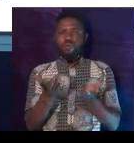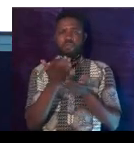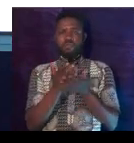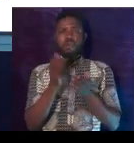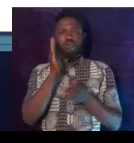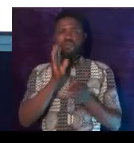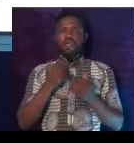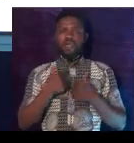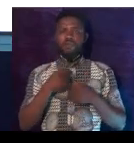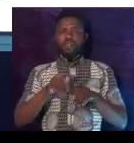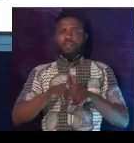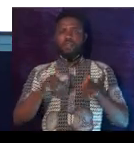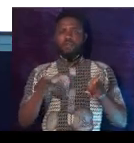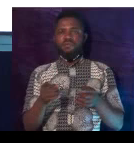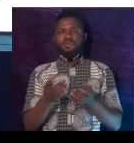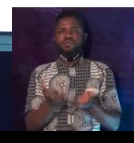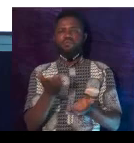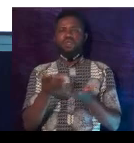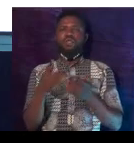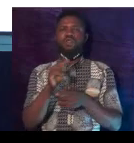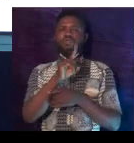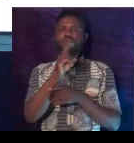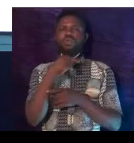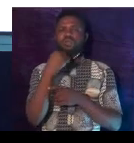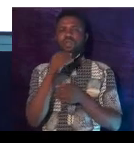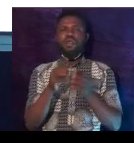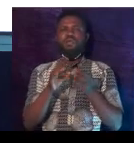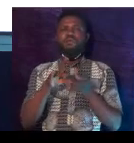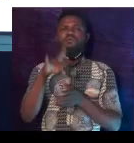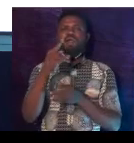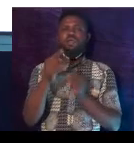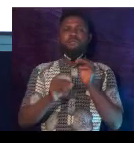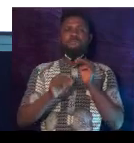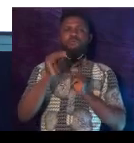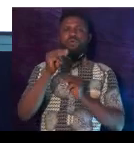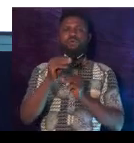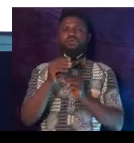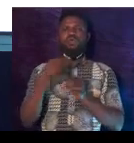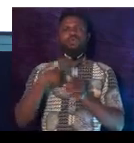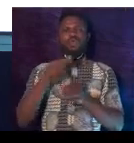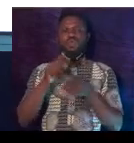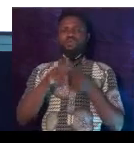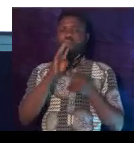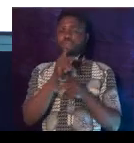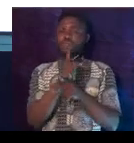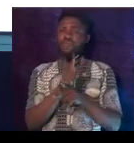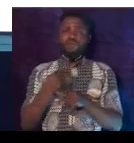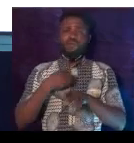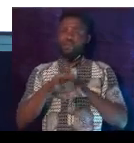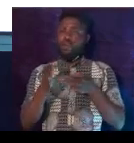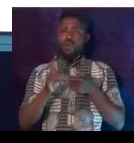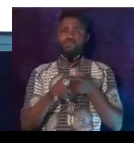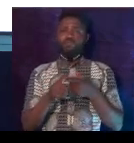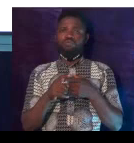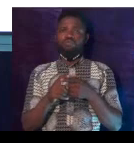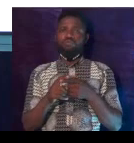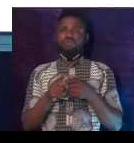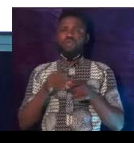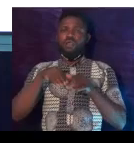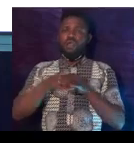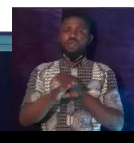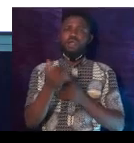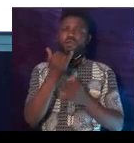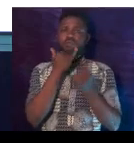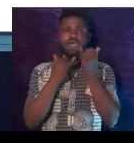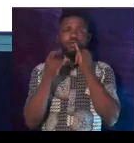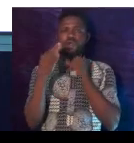have different weights. Now, the question says, find the mode. Now, to find the mode, we need to be careful because we don't want to run